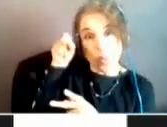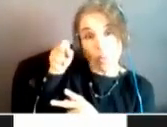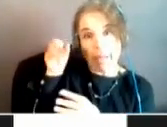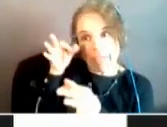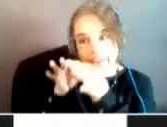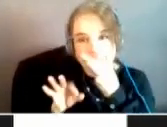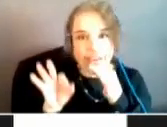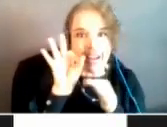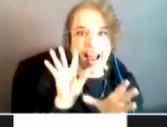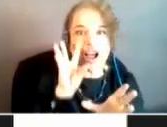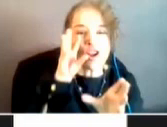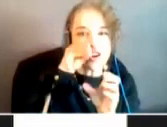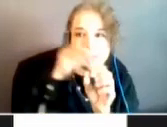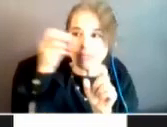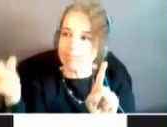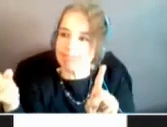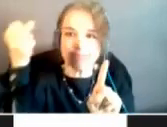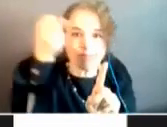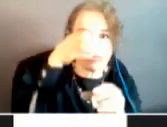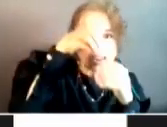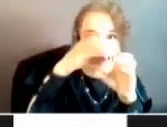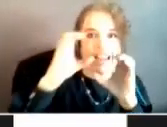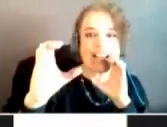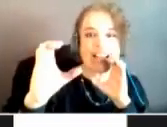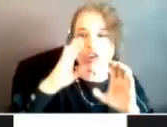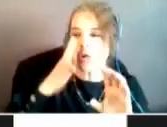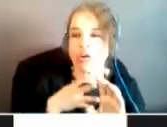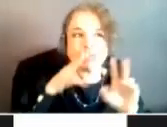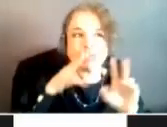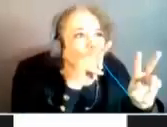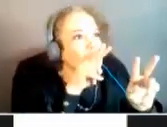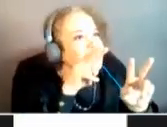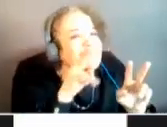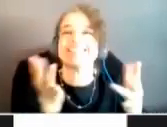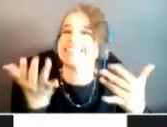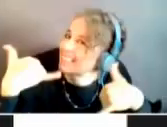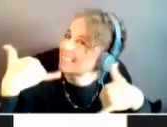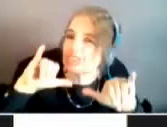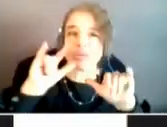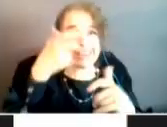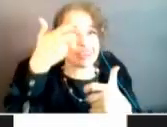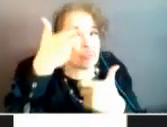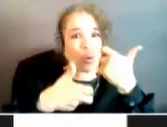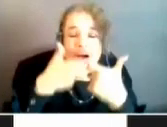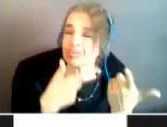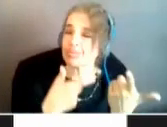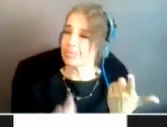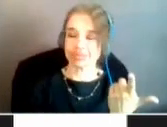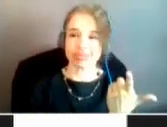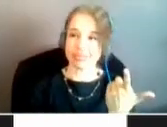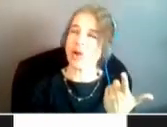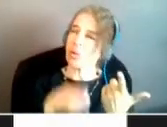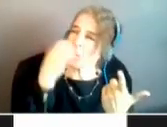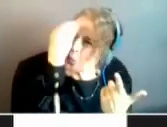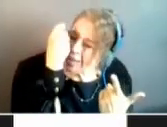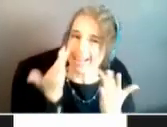rather than including that older person in the conversation. That still goes on. And we need to think